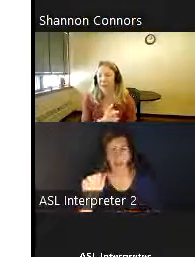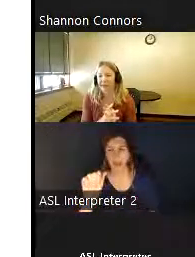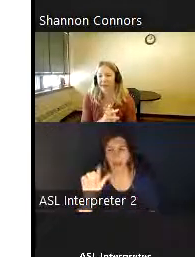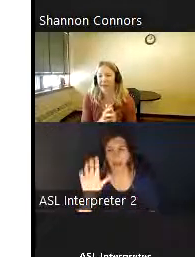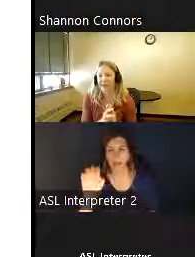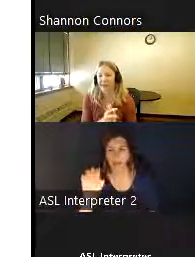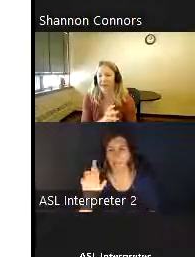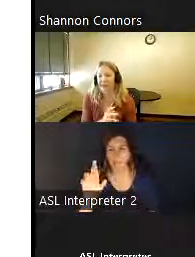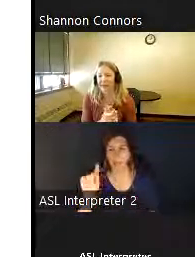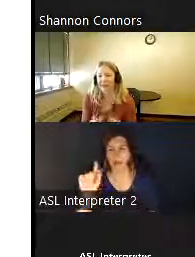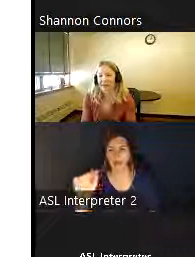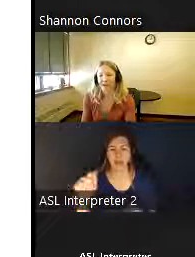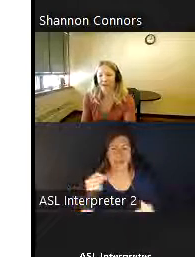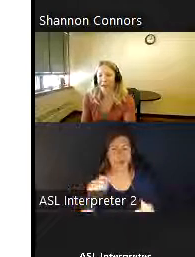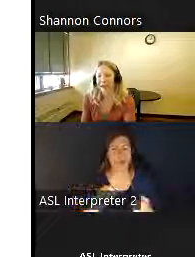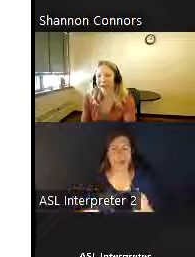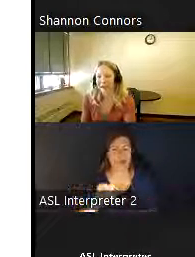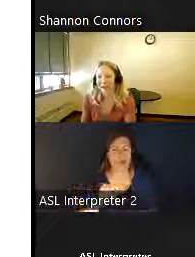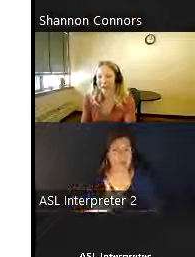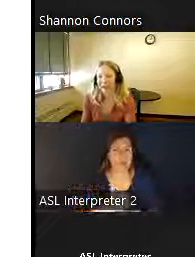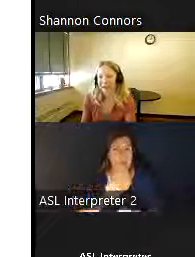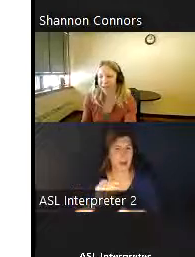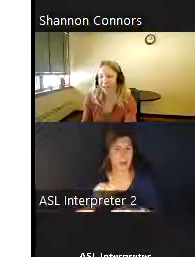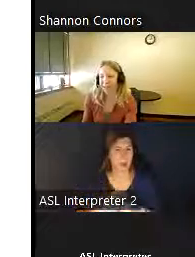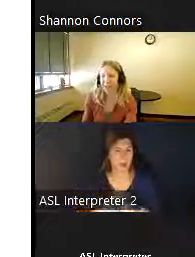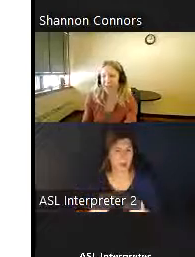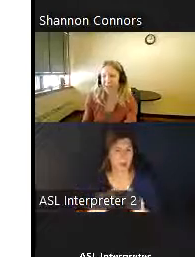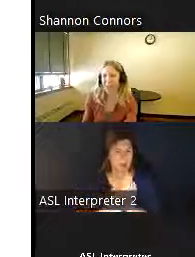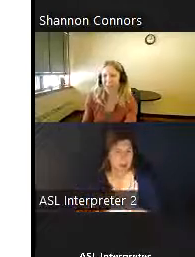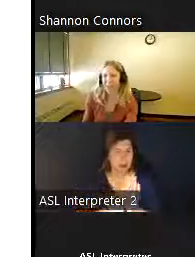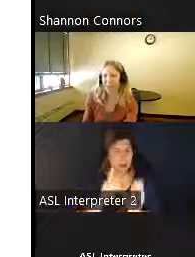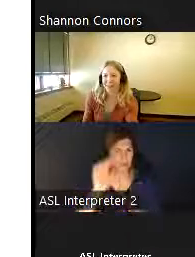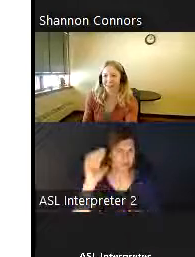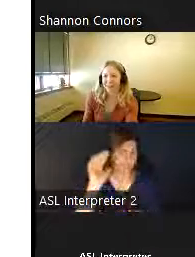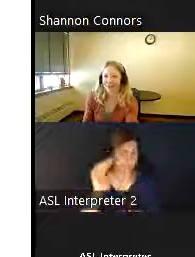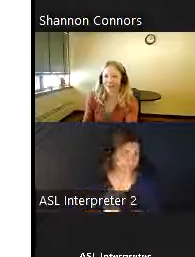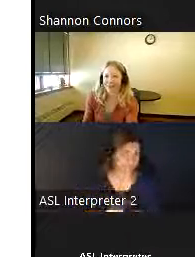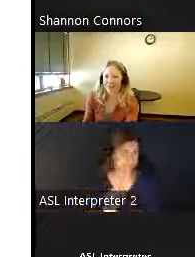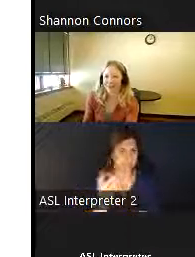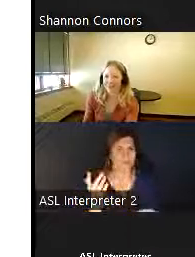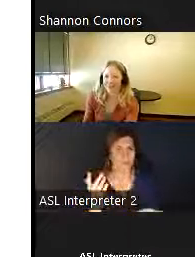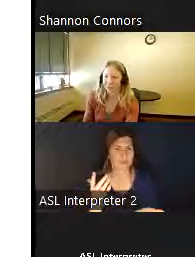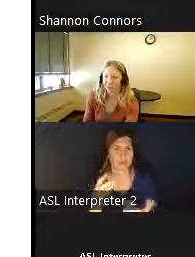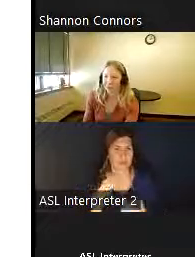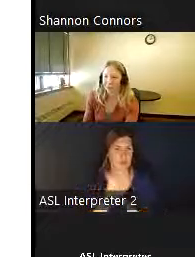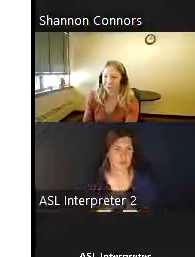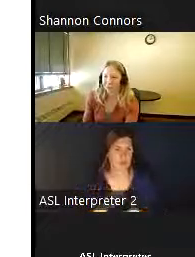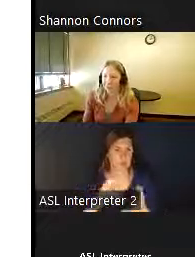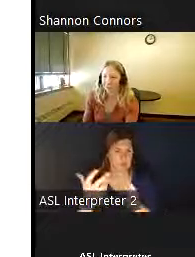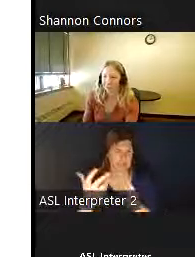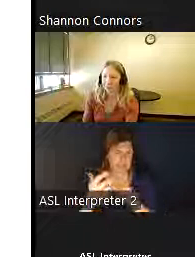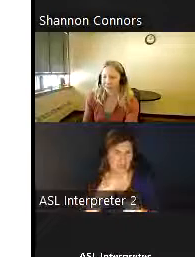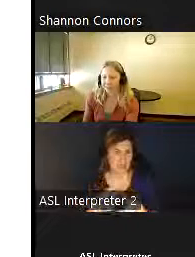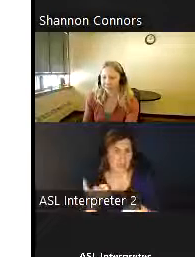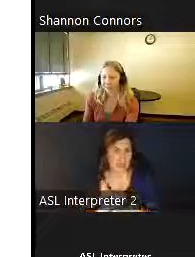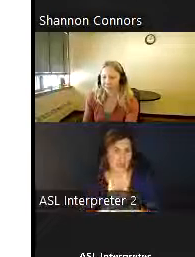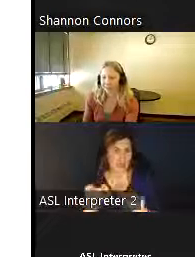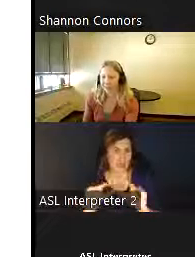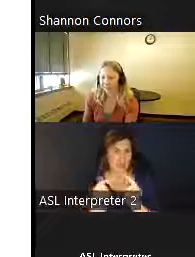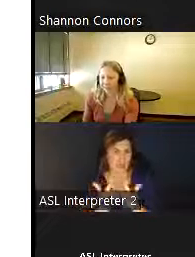policies and practices around mitigation and restoration of anthropogenic disturbances that can be applied by industry groups.